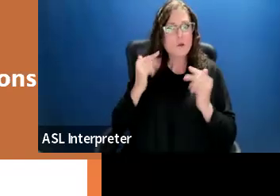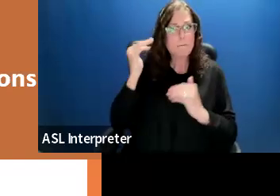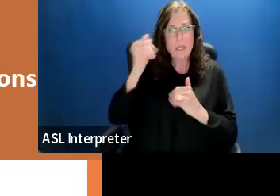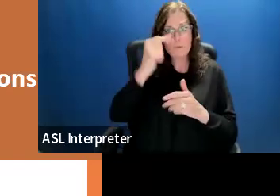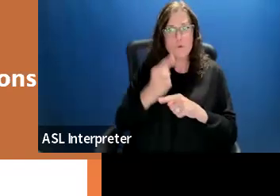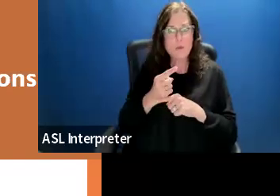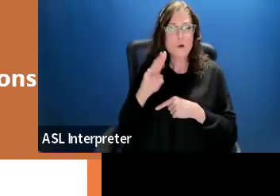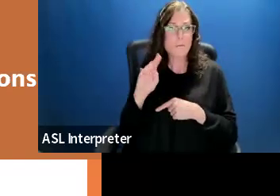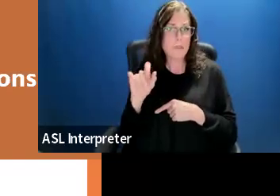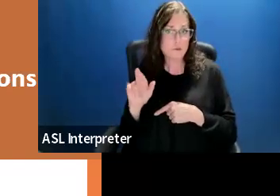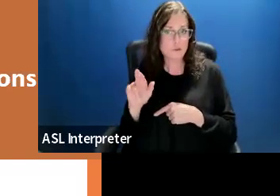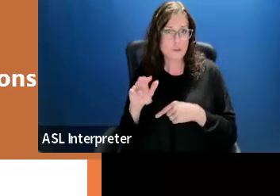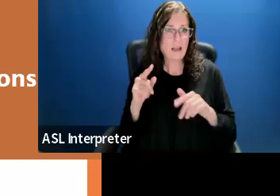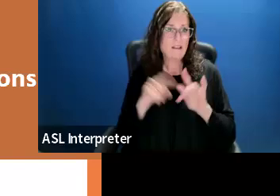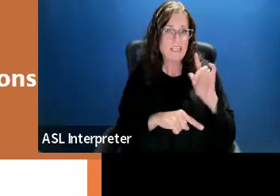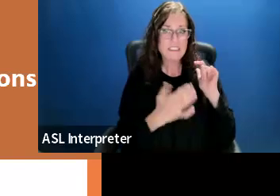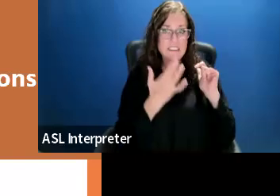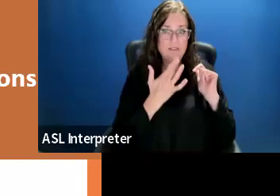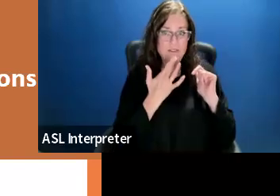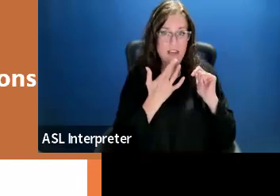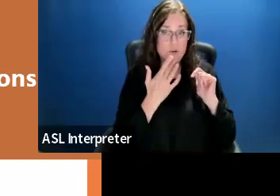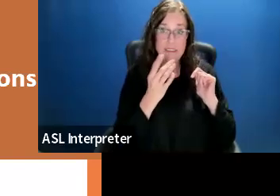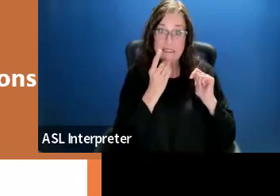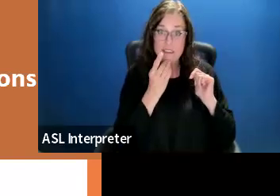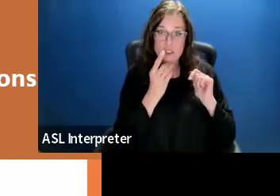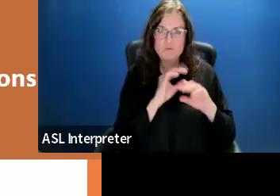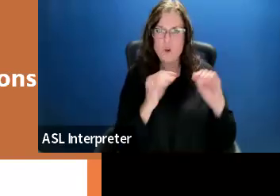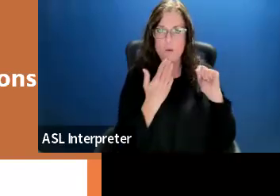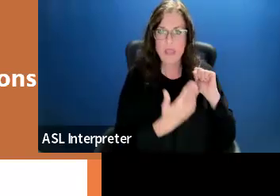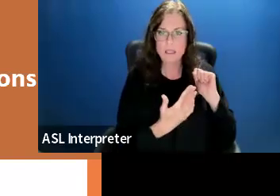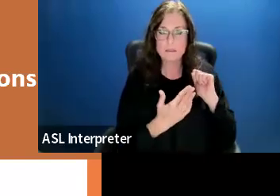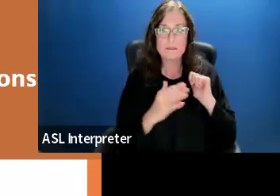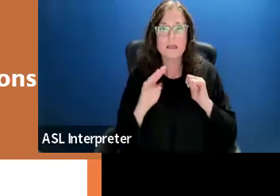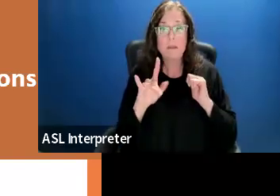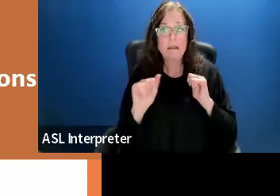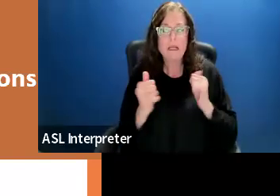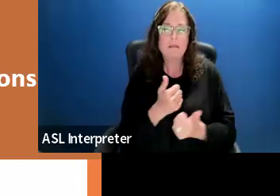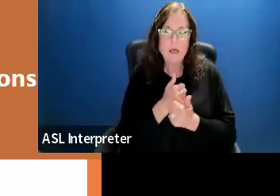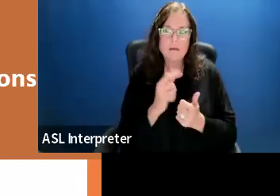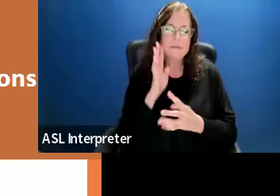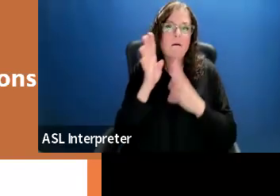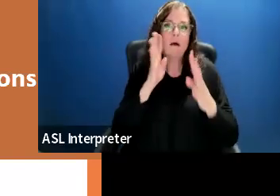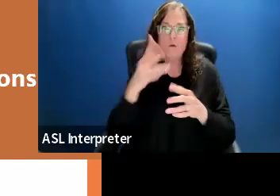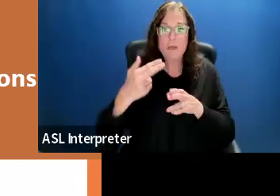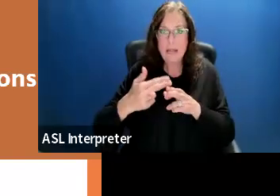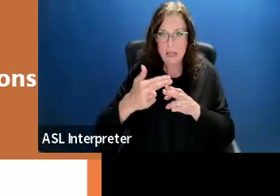and her least favorite dinner no thanks. Most of all, Melanie loves coming up with